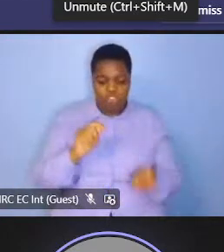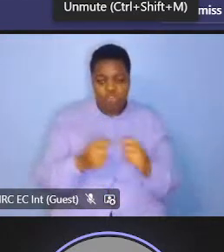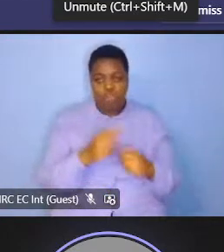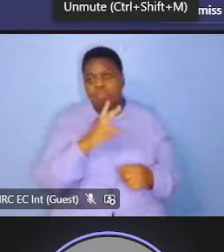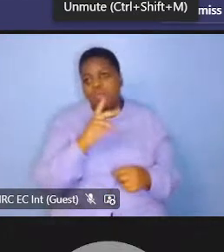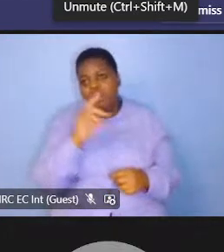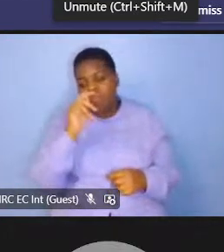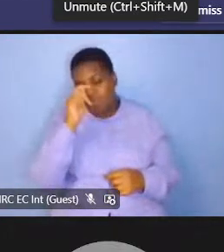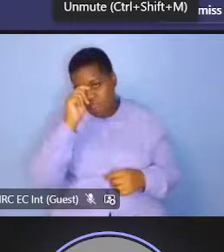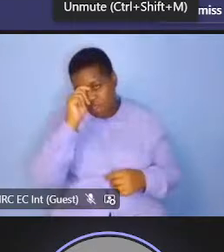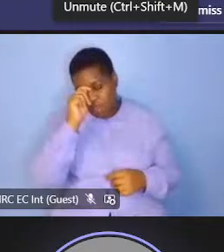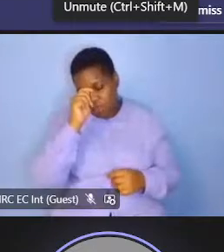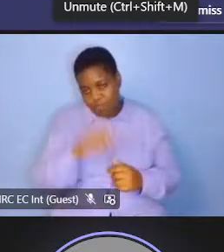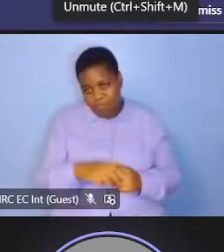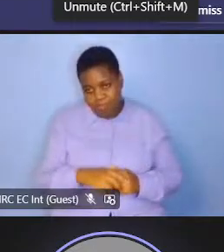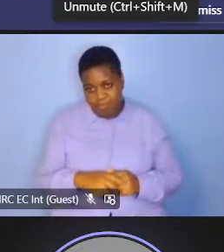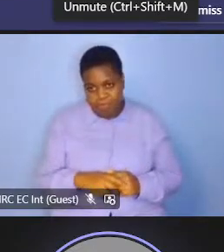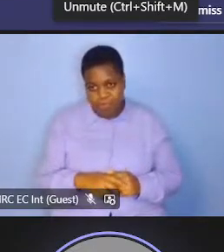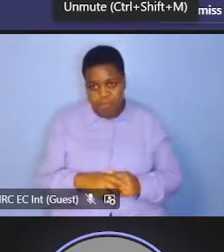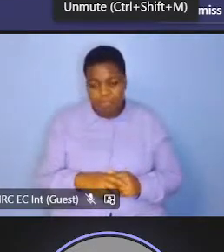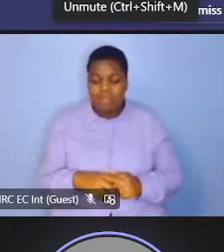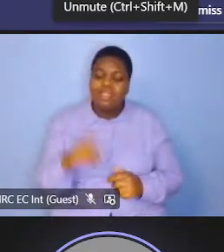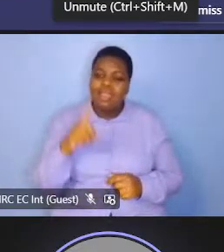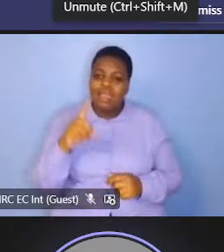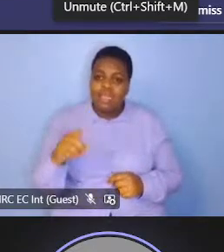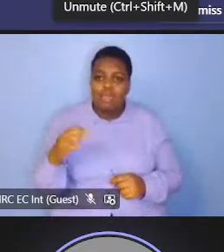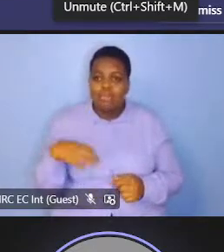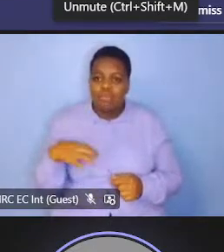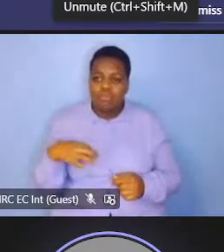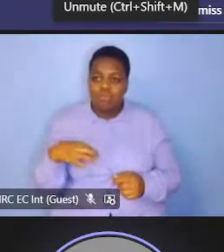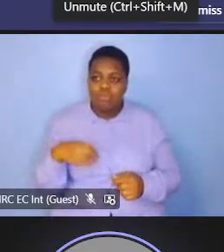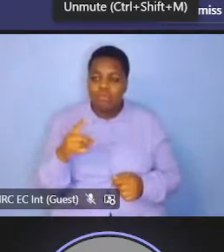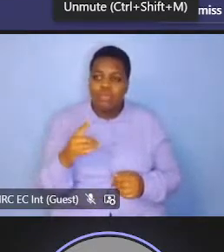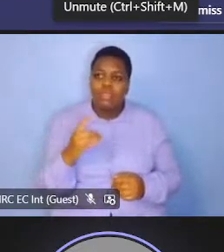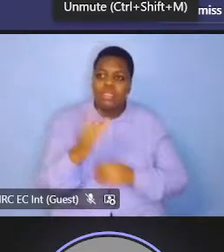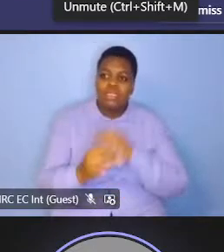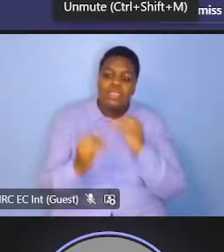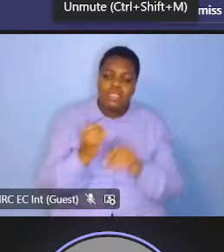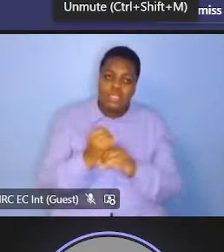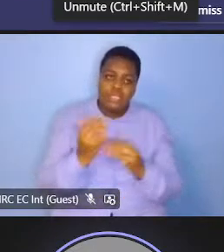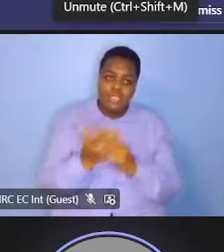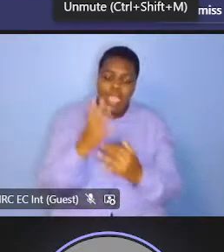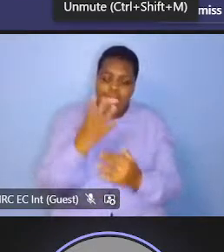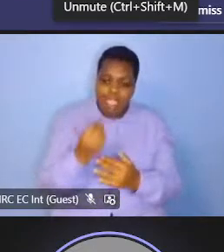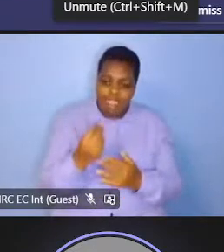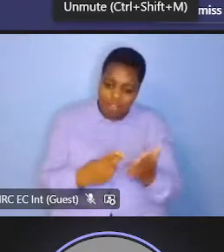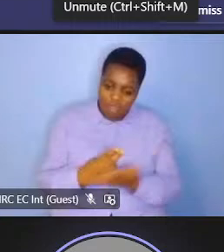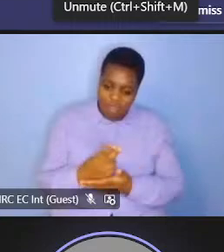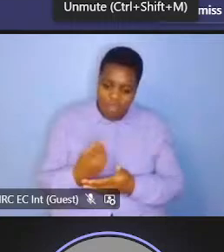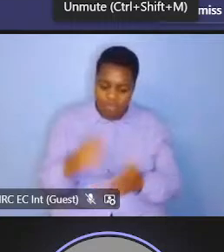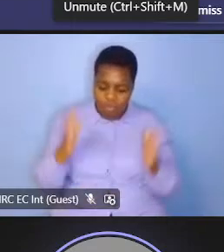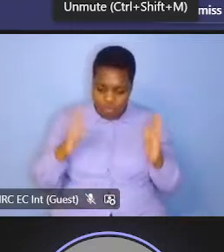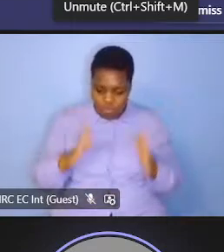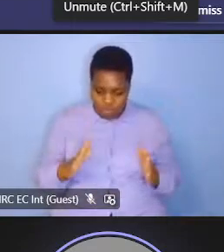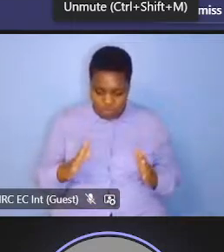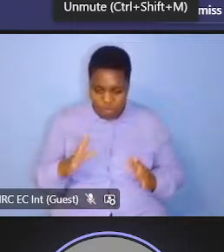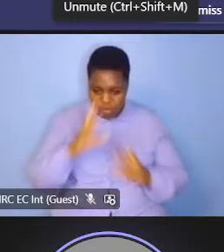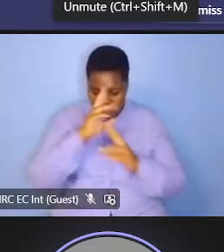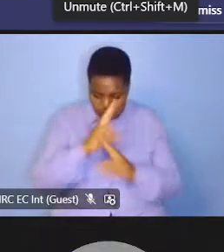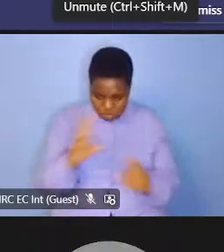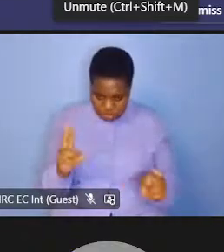expression. That transgender and intersex children have the right to human dignity and